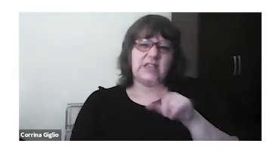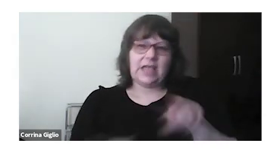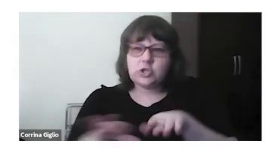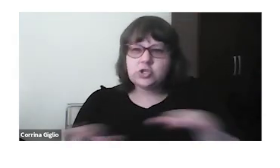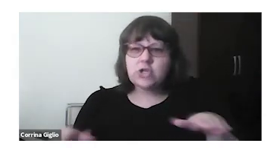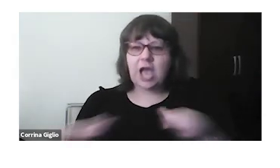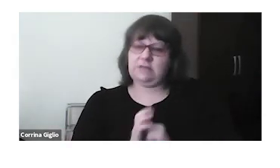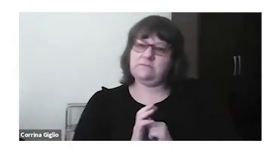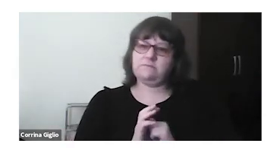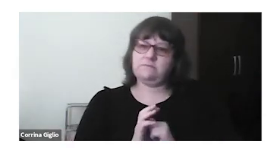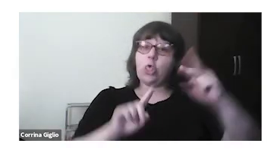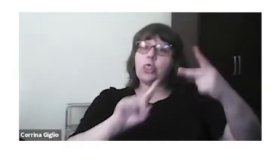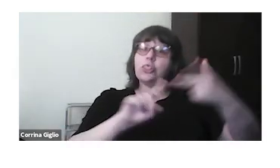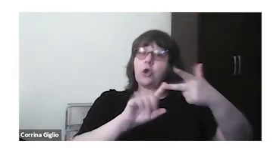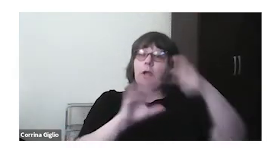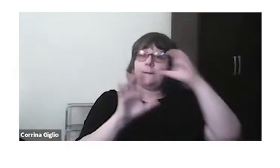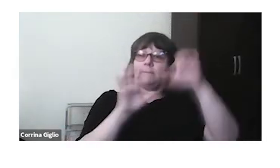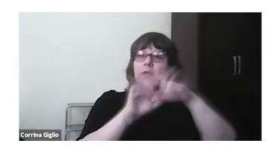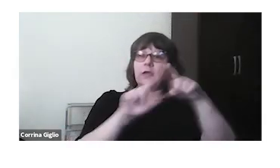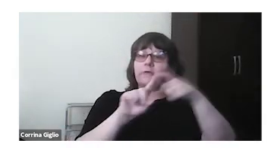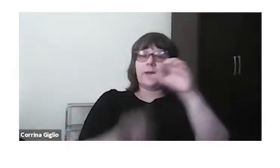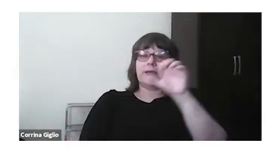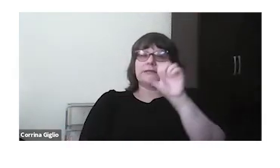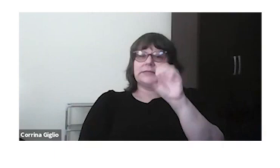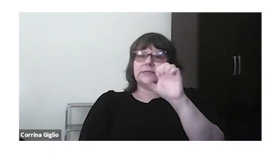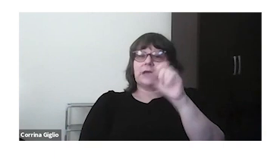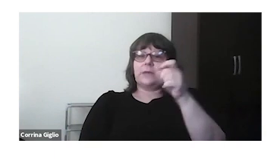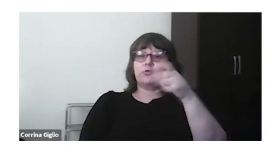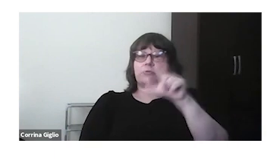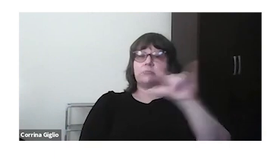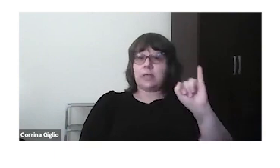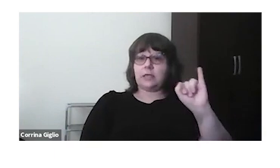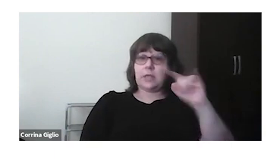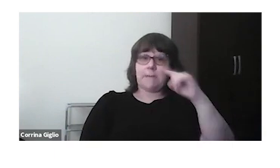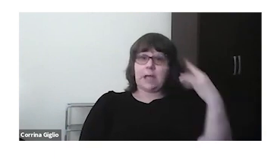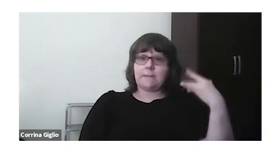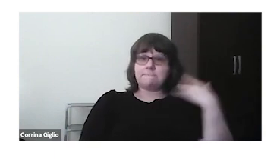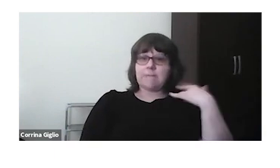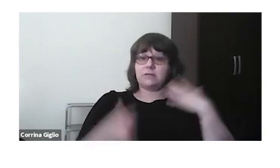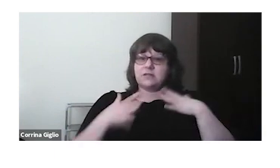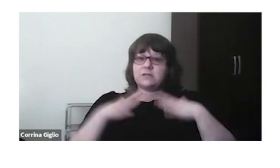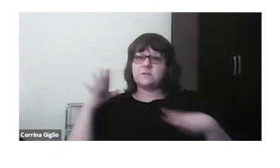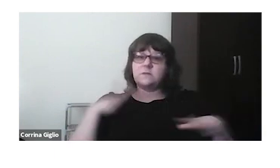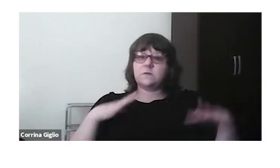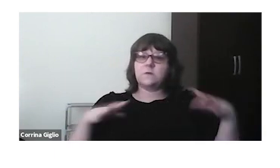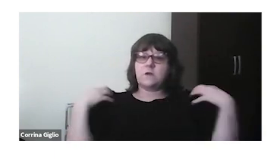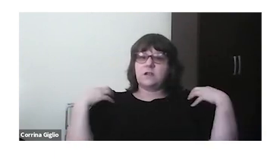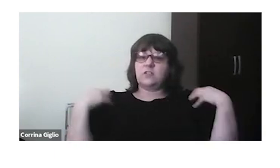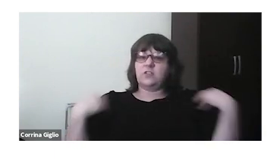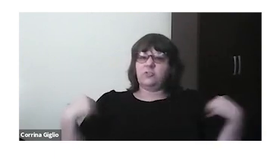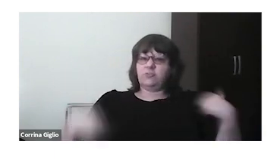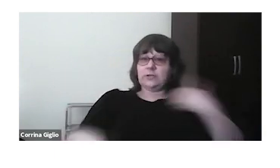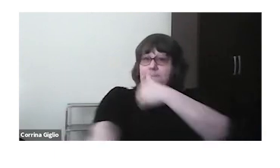third one is a look from Schiaparelli's latest collection, in which a Black model is styled in a muscle dress,